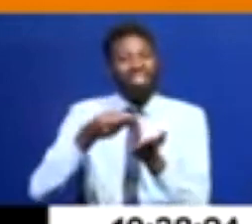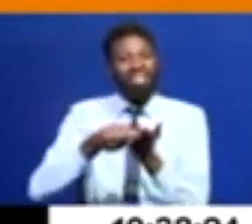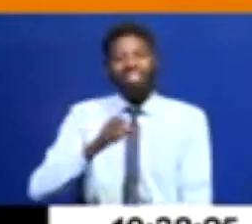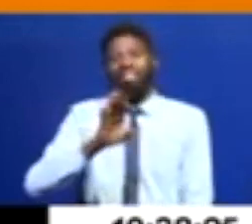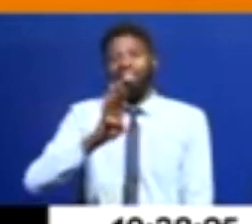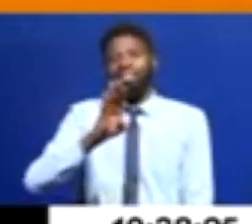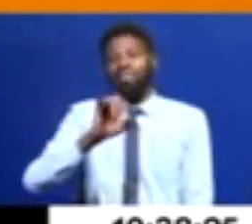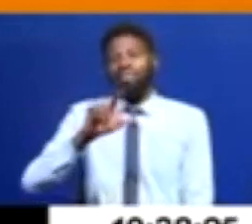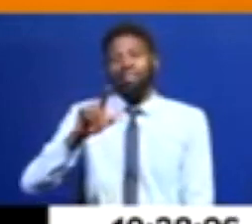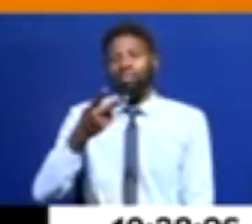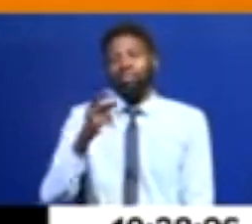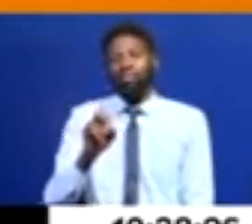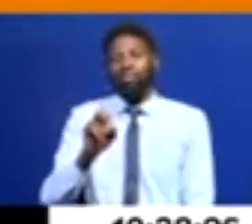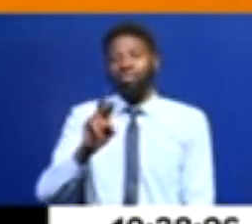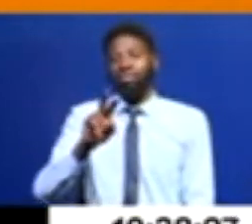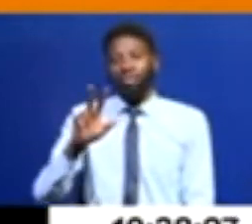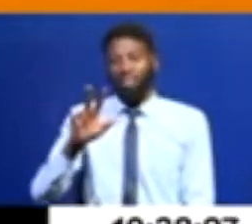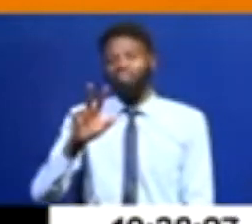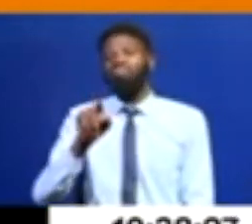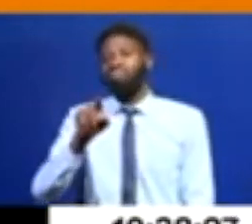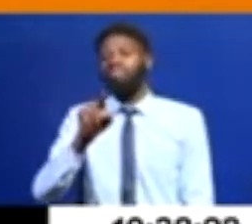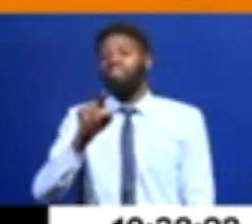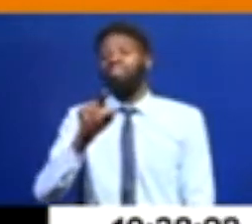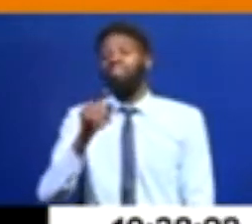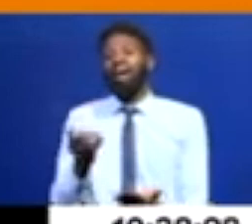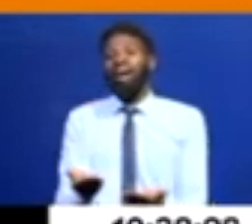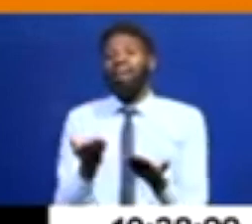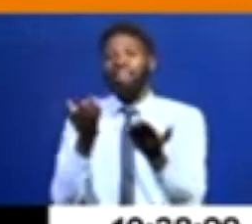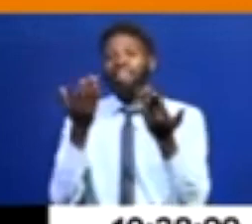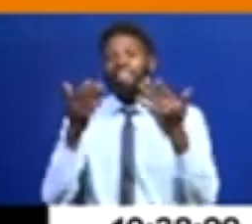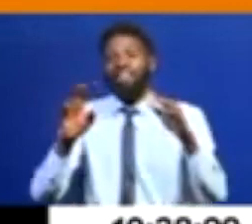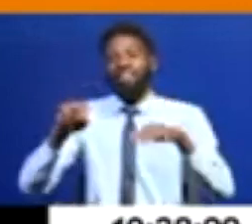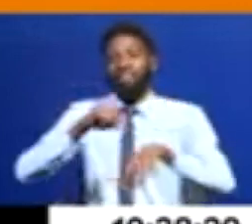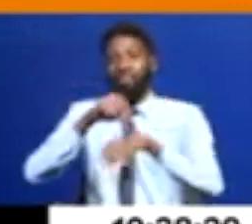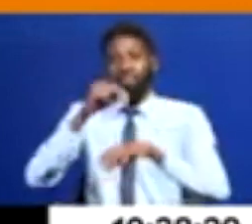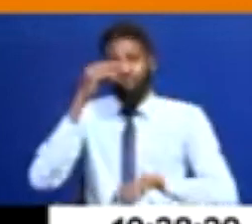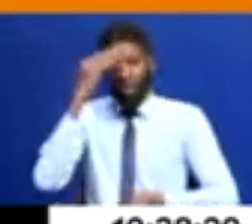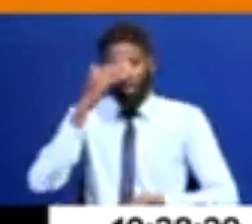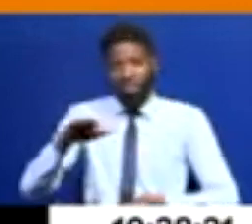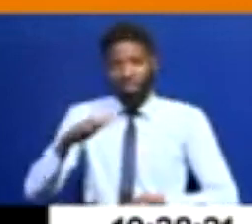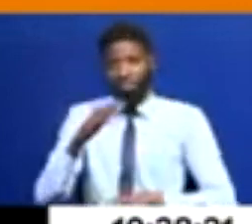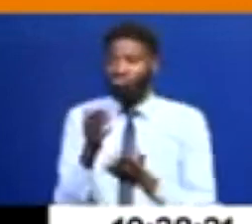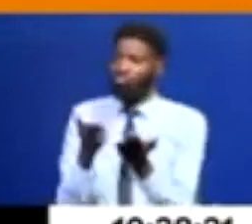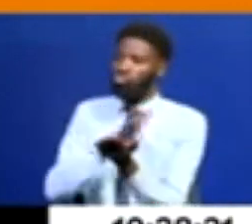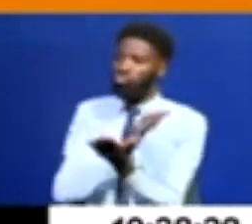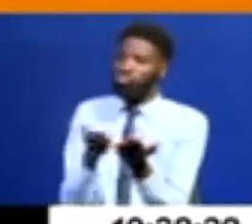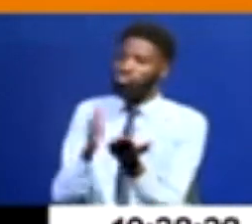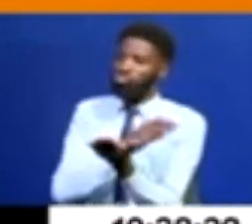2023 and forwarded to the National Assembly. What you don't know is that there are about how many pages? This is a document with